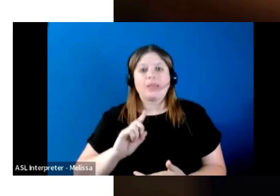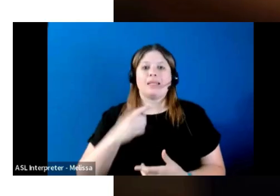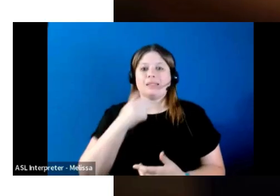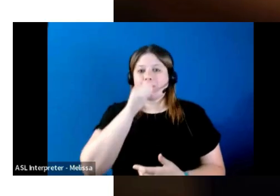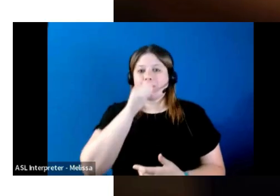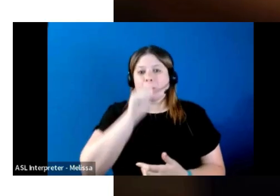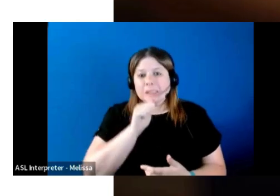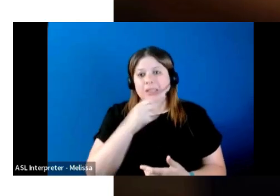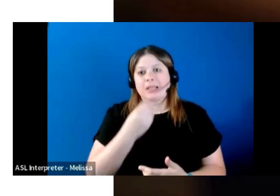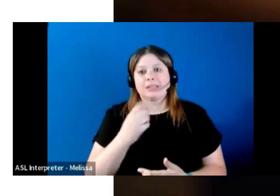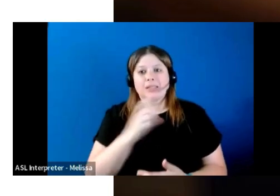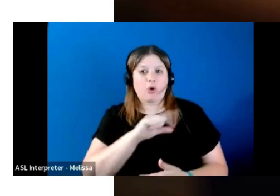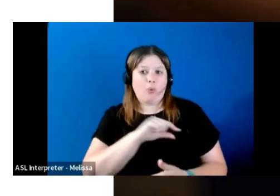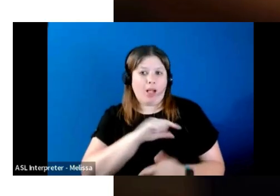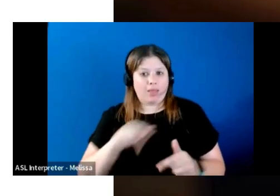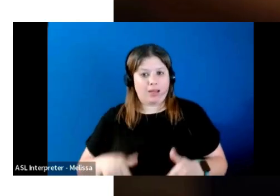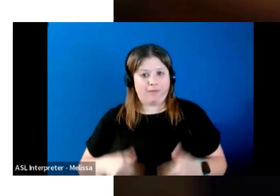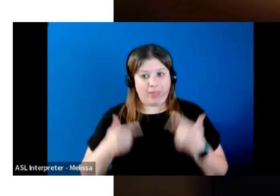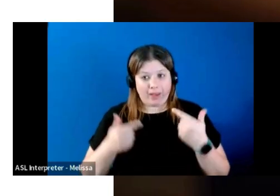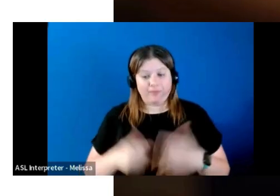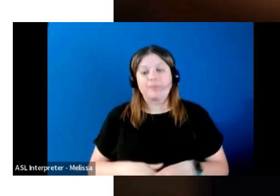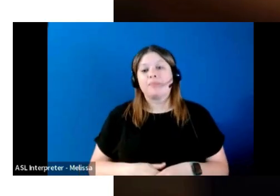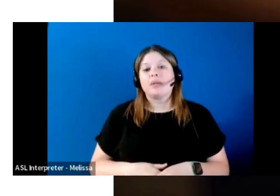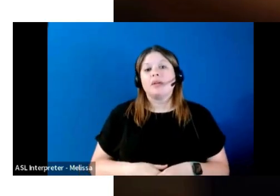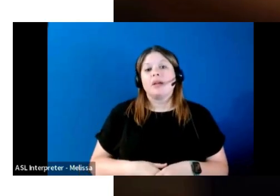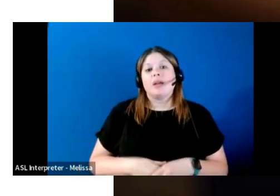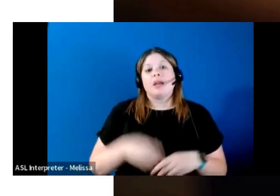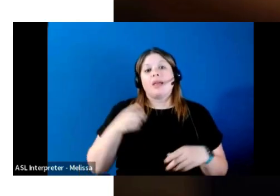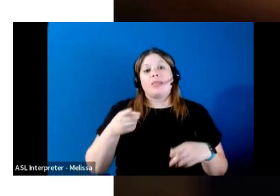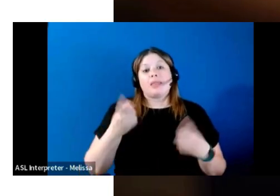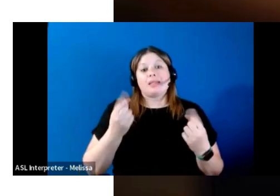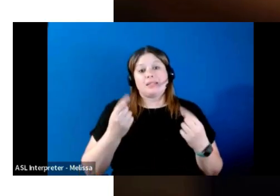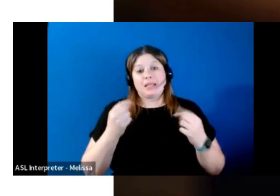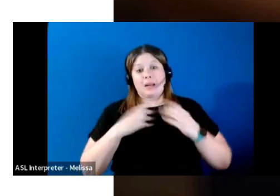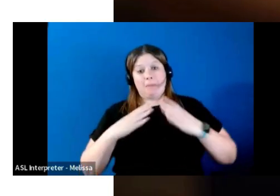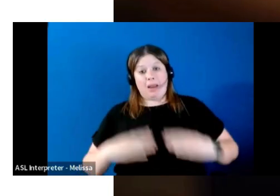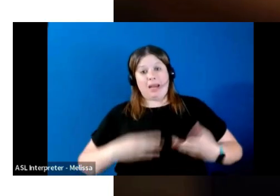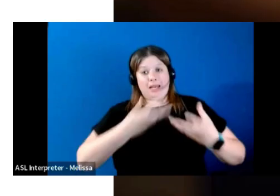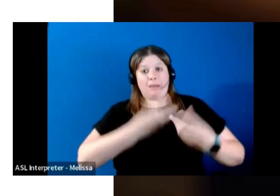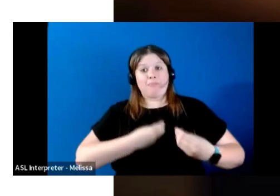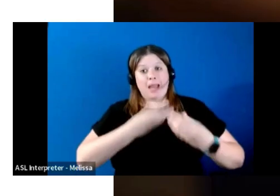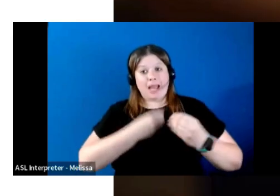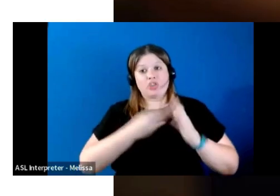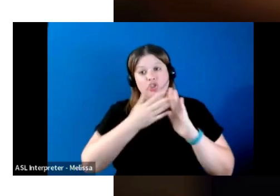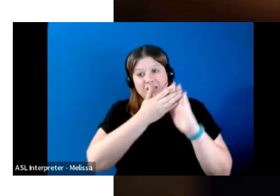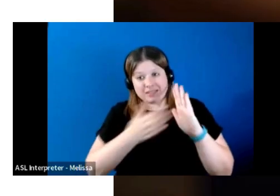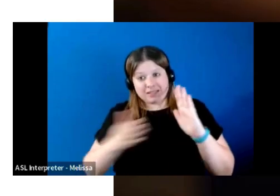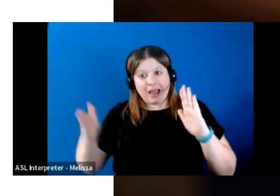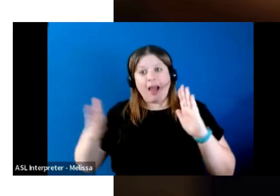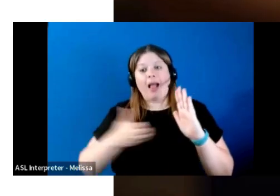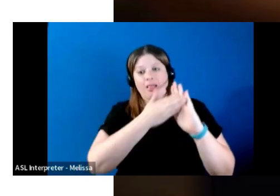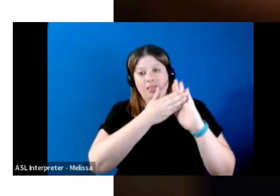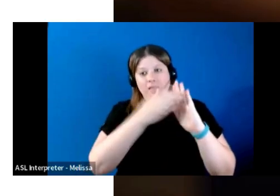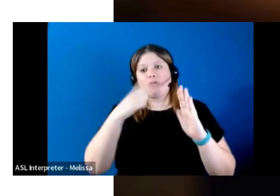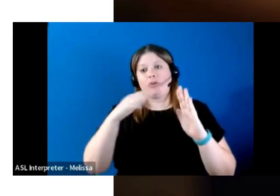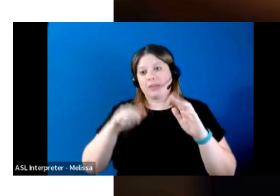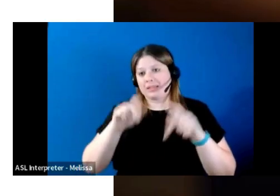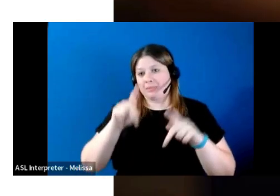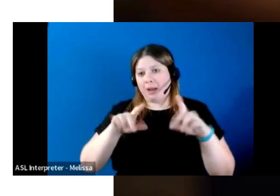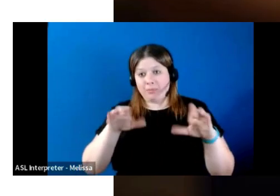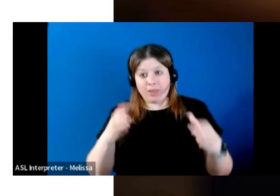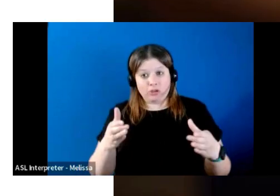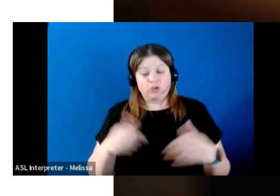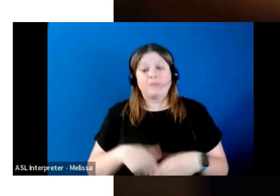They were also validating a body compassion scale in this population. The main finding in